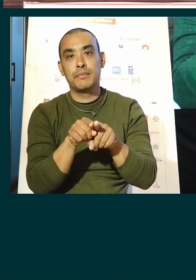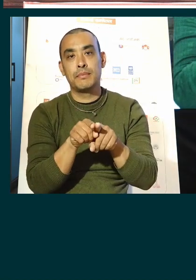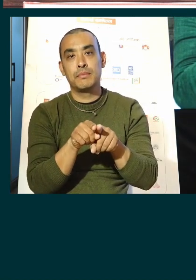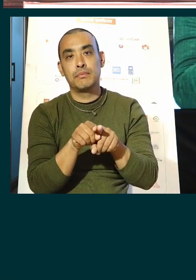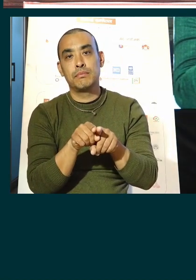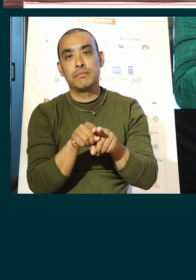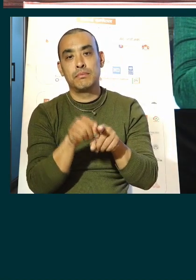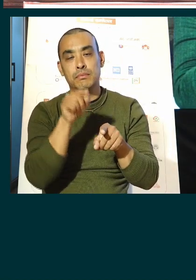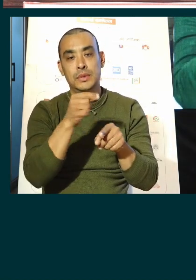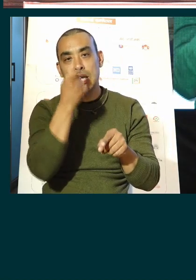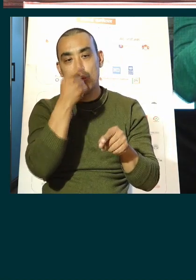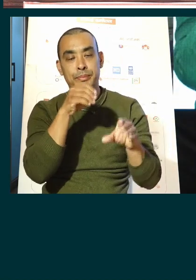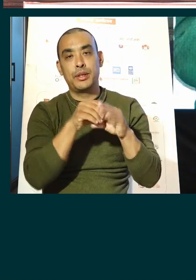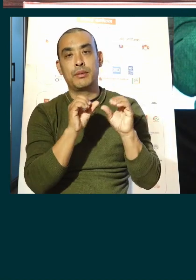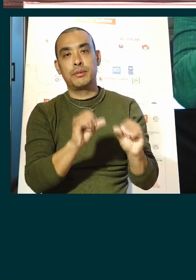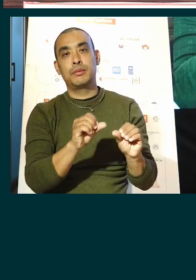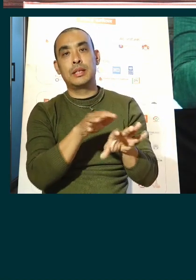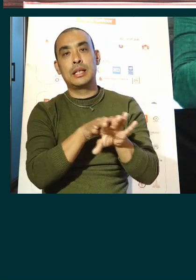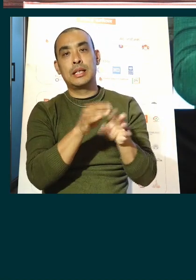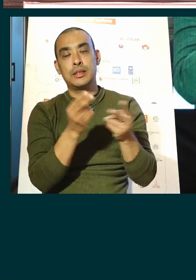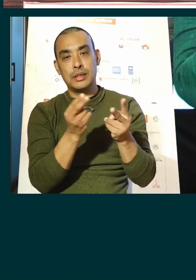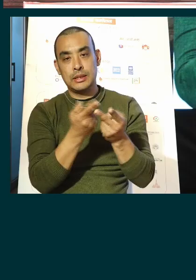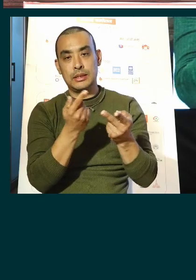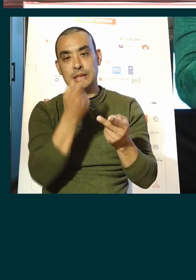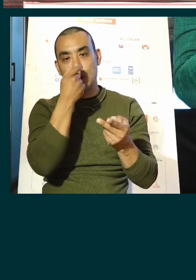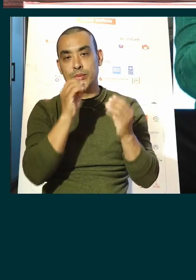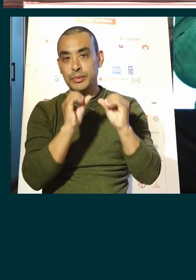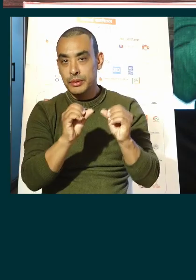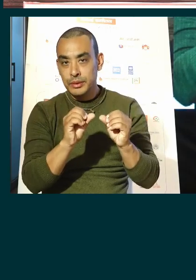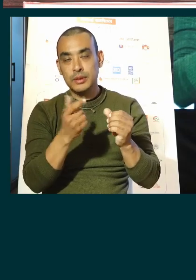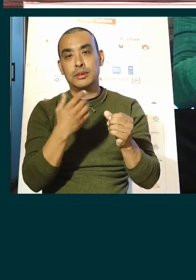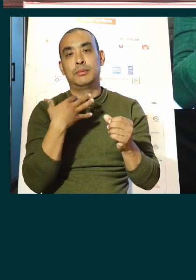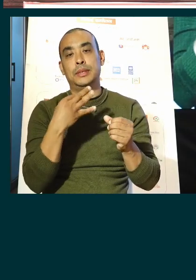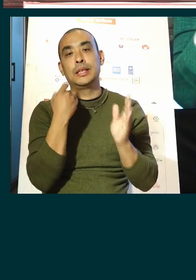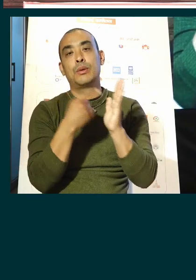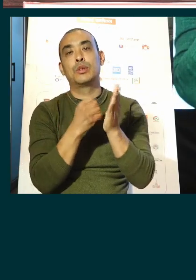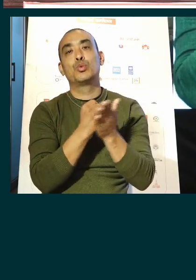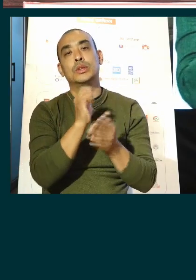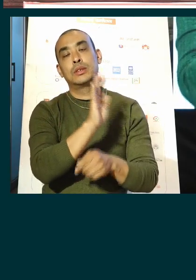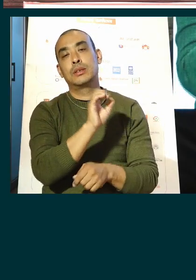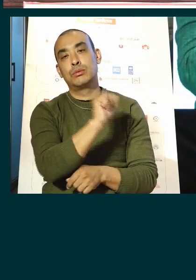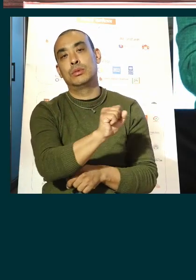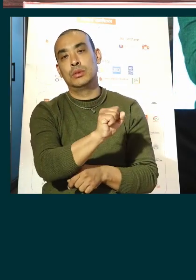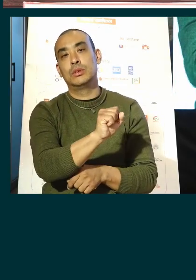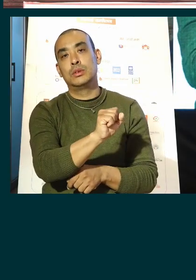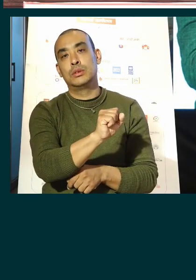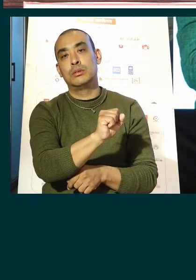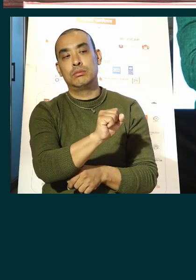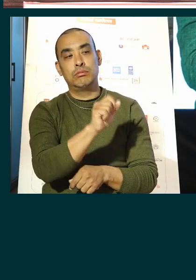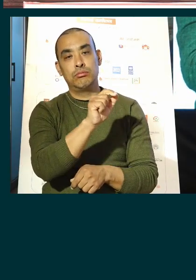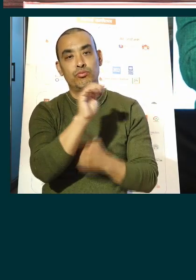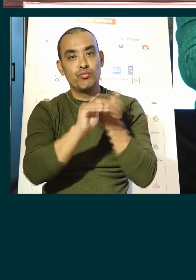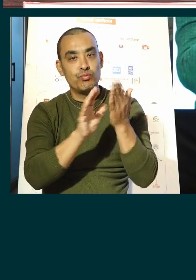from this village, and a lot of drawings from that village represent menstrual restrictions,